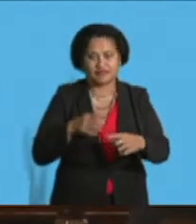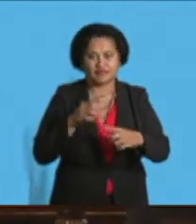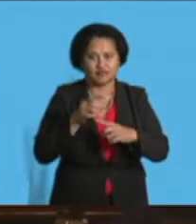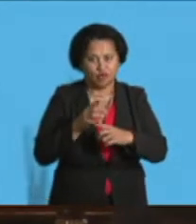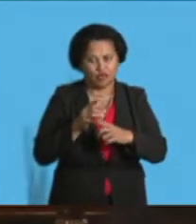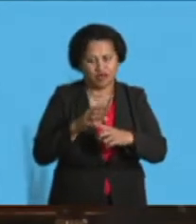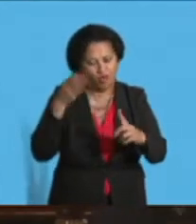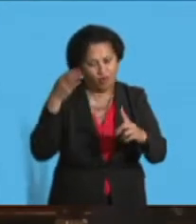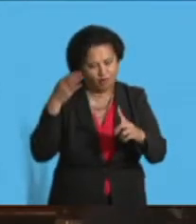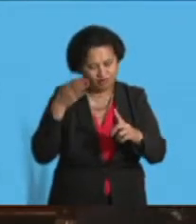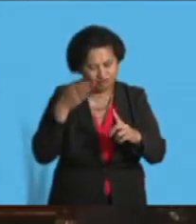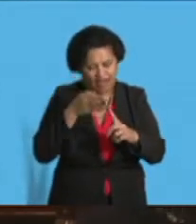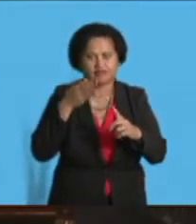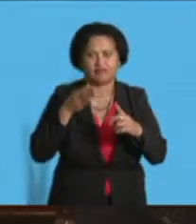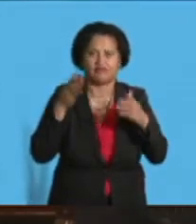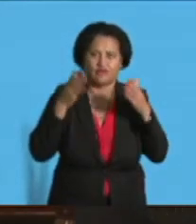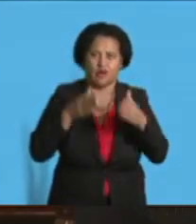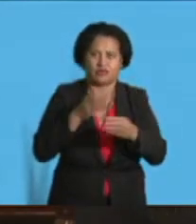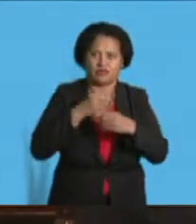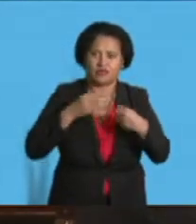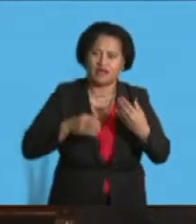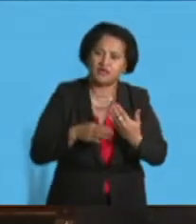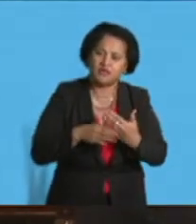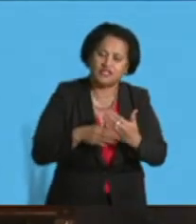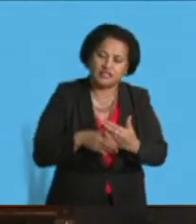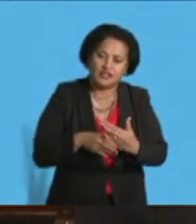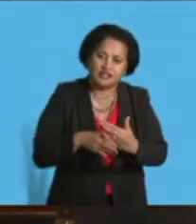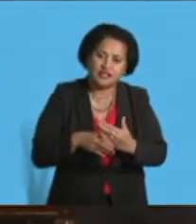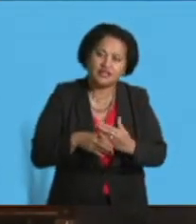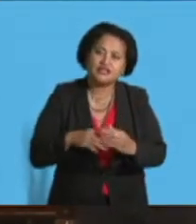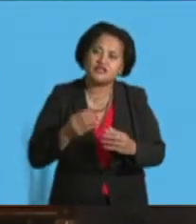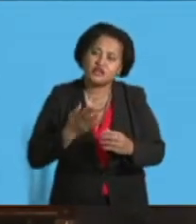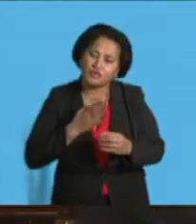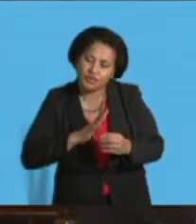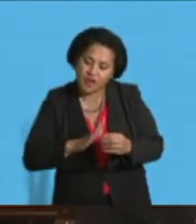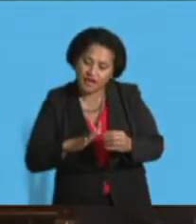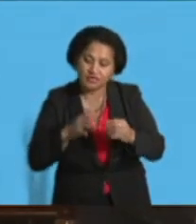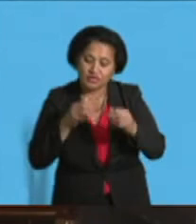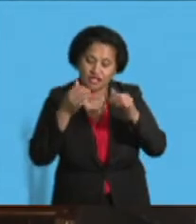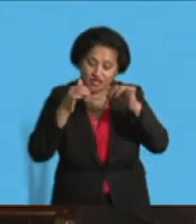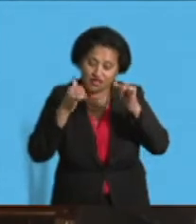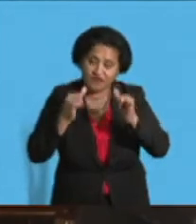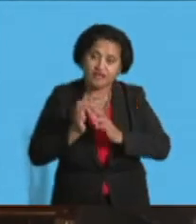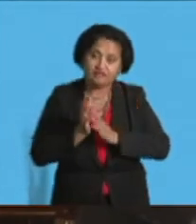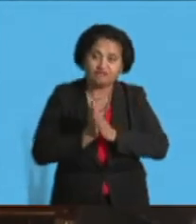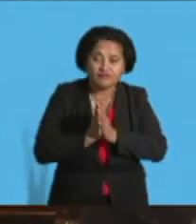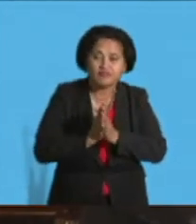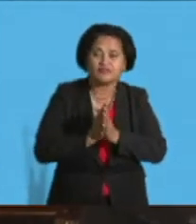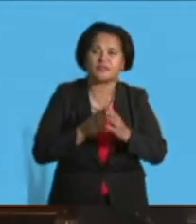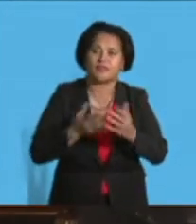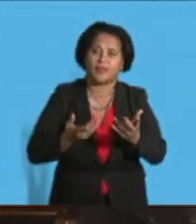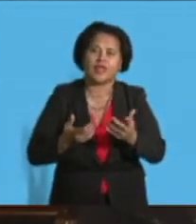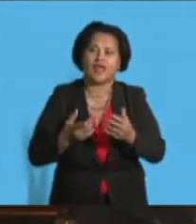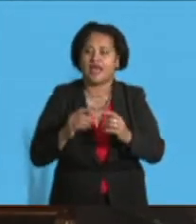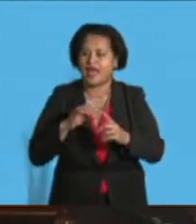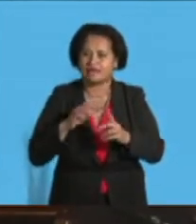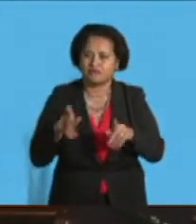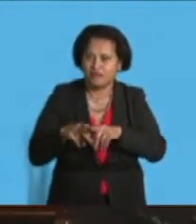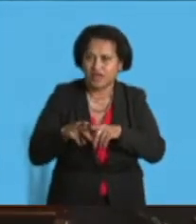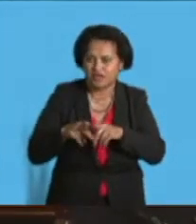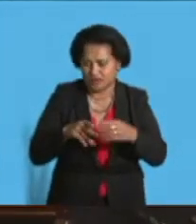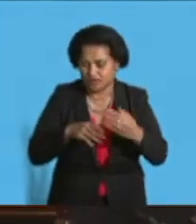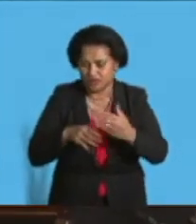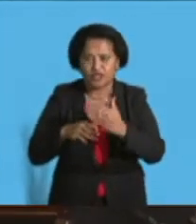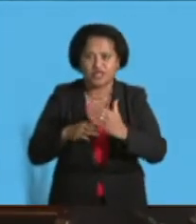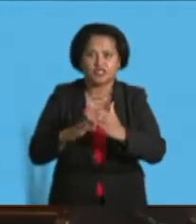Ministry. Madam Speaker, the Ministry shall achieve the above through innovation, integrity, equity, respect, and vibrant partnerships. Madam